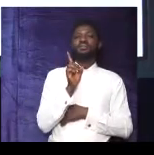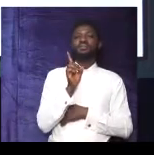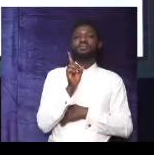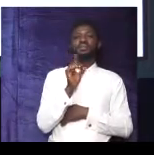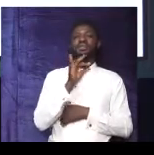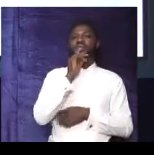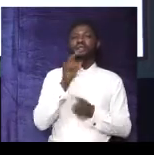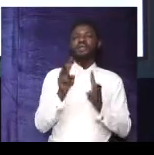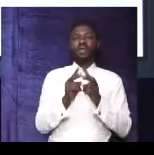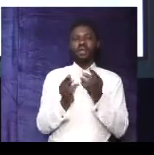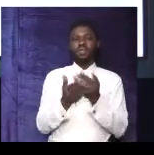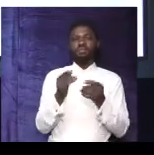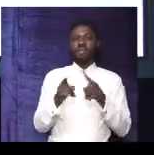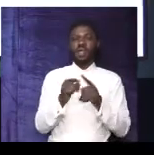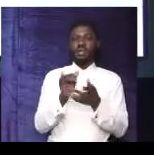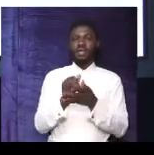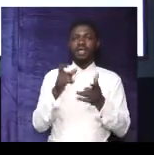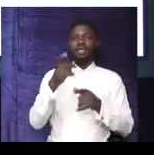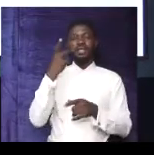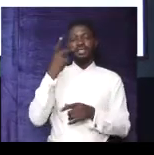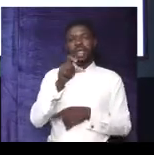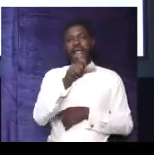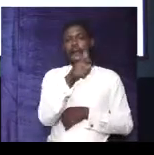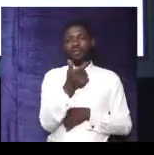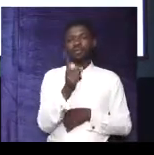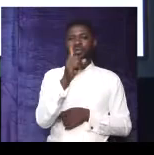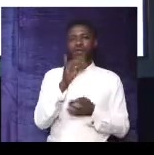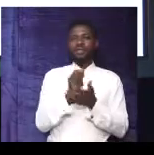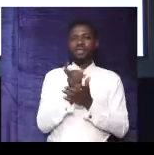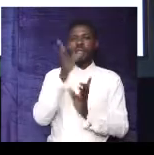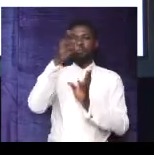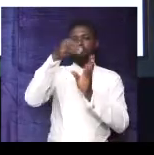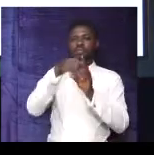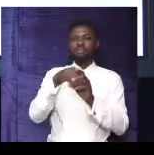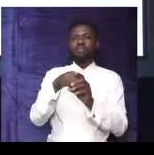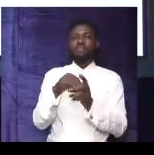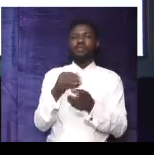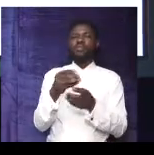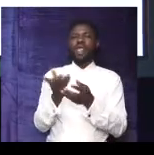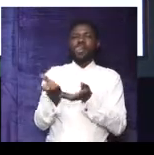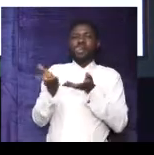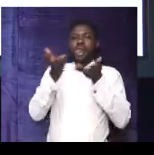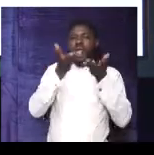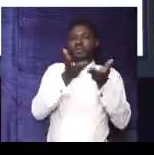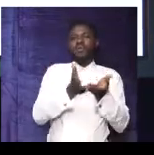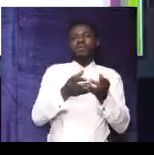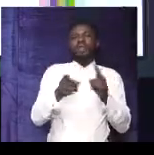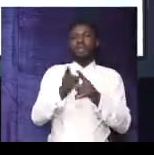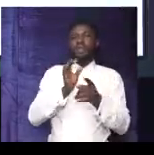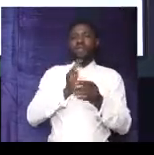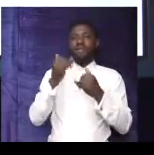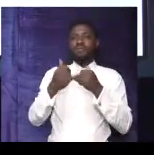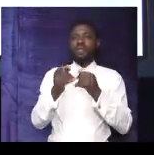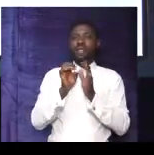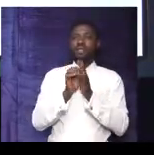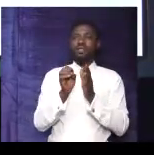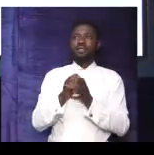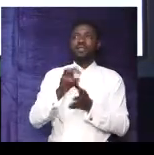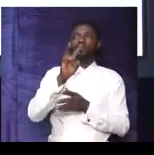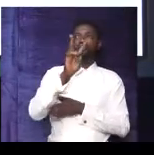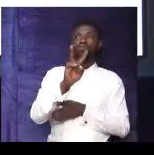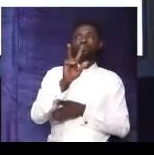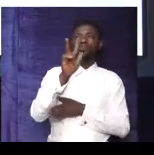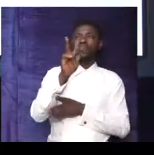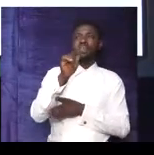651. It's as simple as that. Let's just take a look at something that involves carrying as our final example. This one